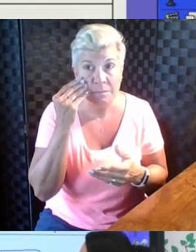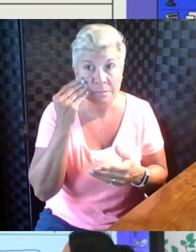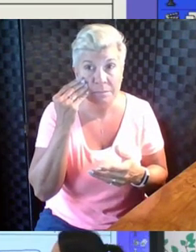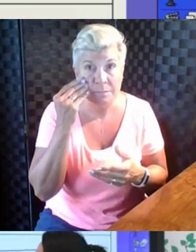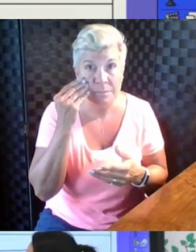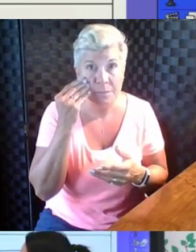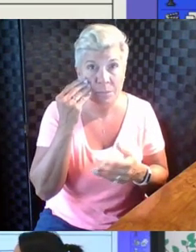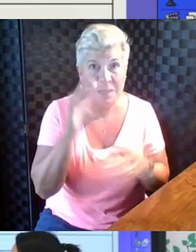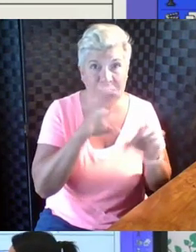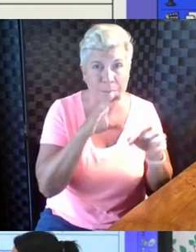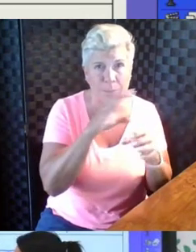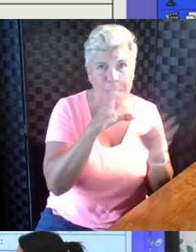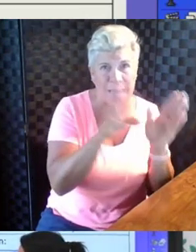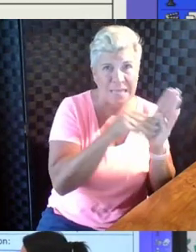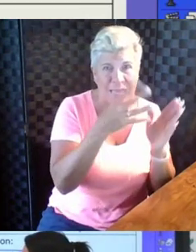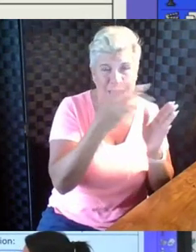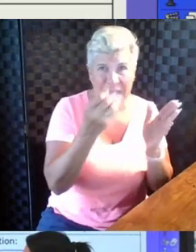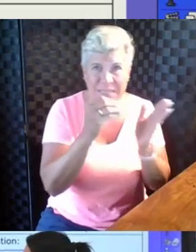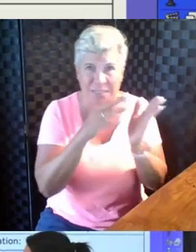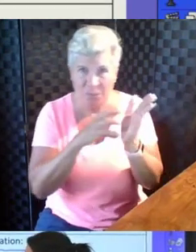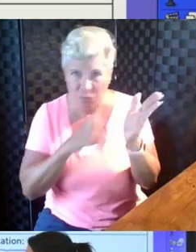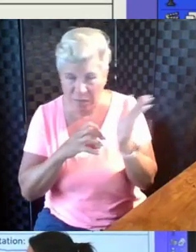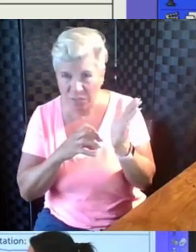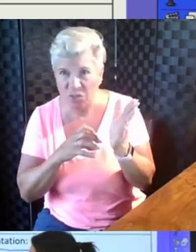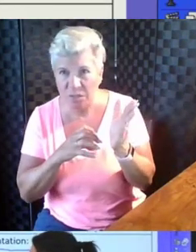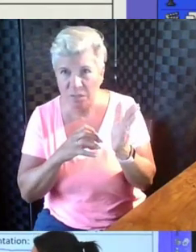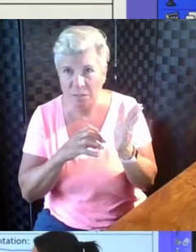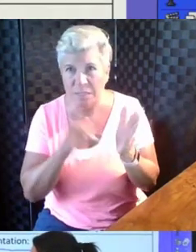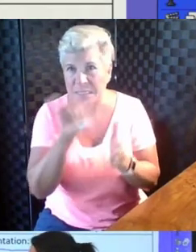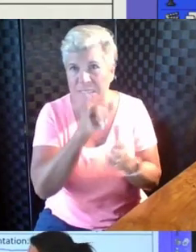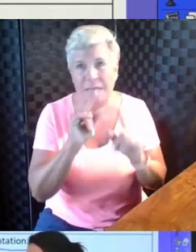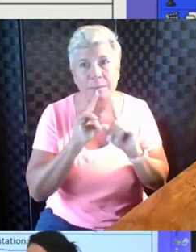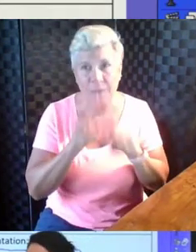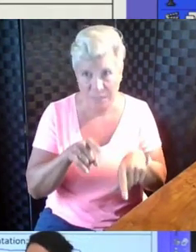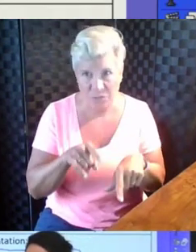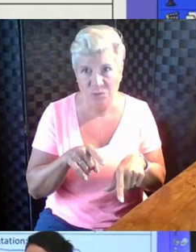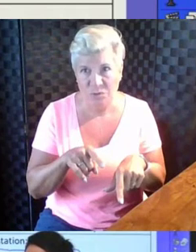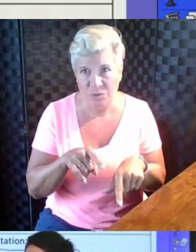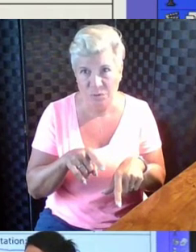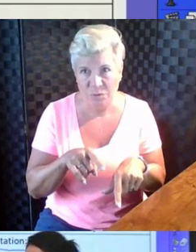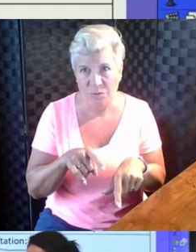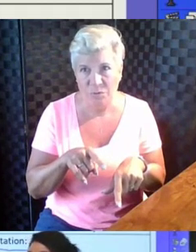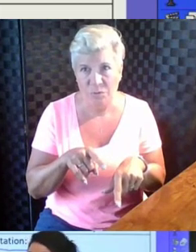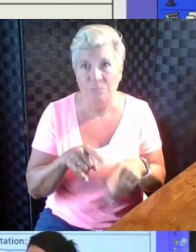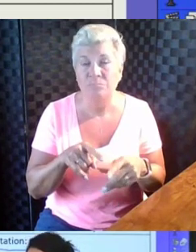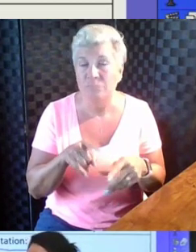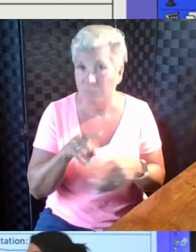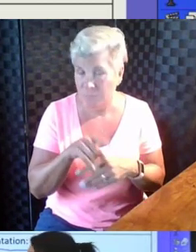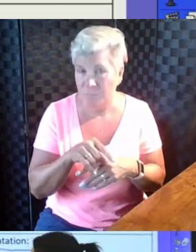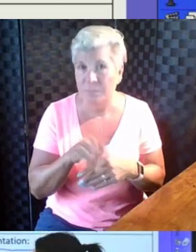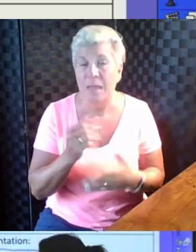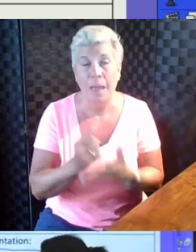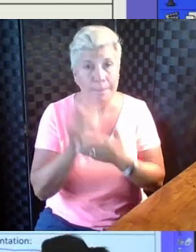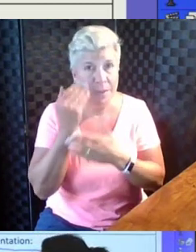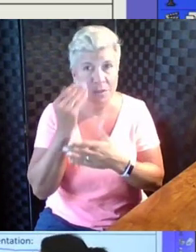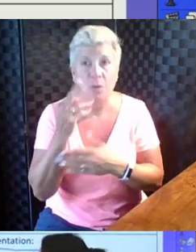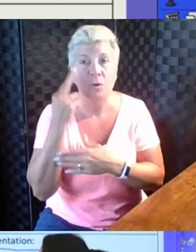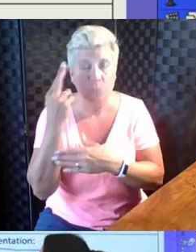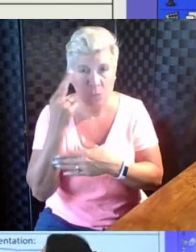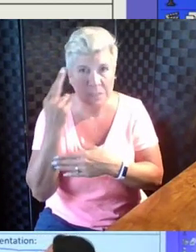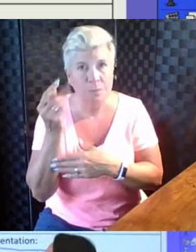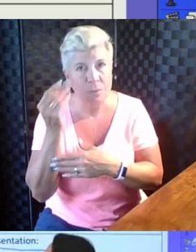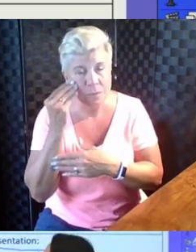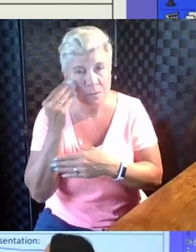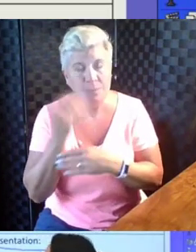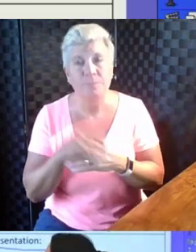when I did both of my equations, the addition and the subtraction, I got the same answer for my question marks. That helps me know it's